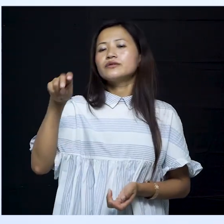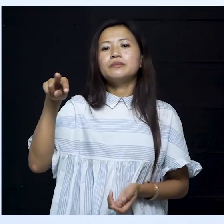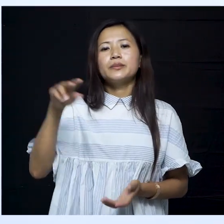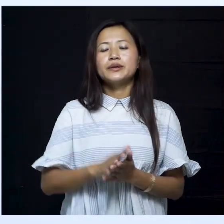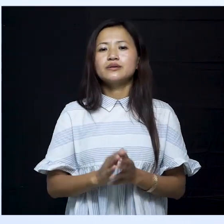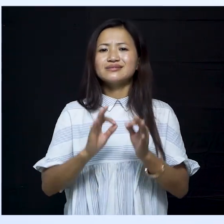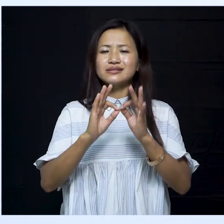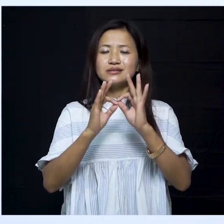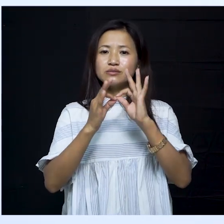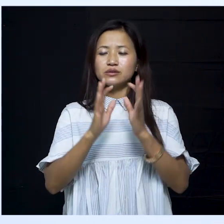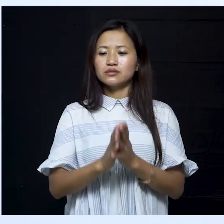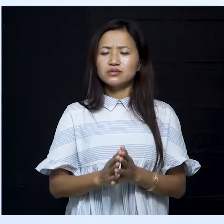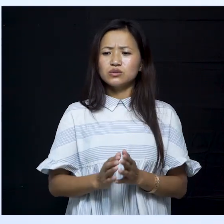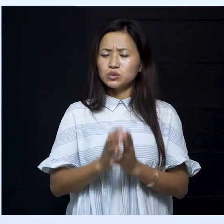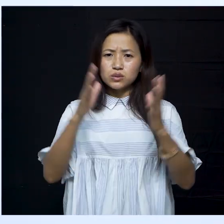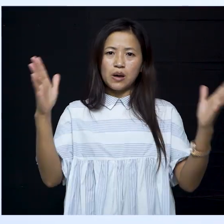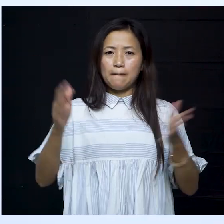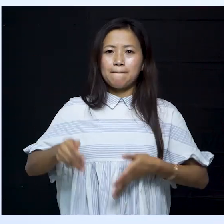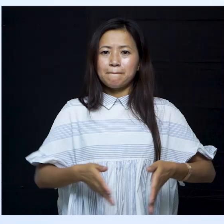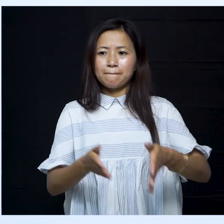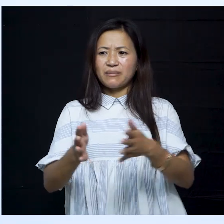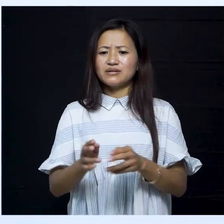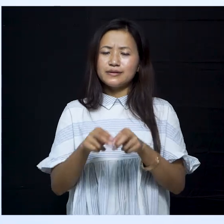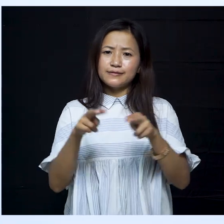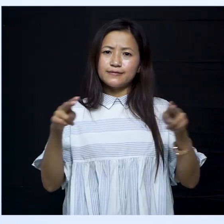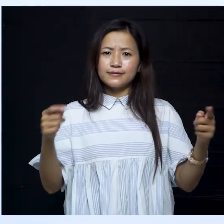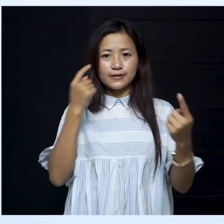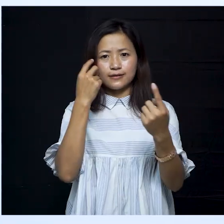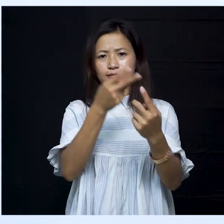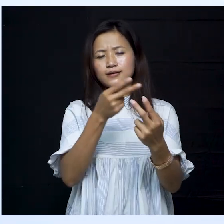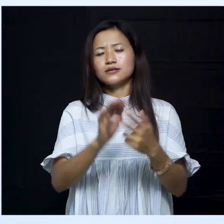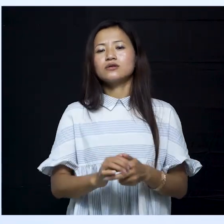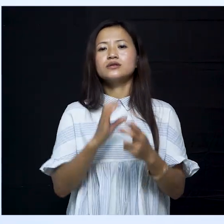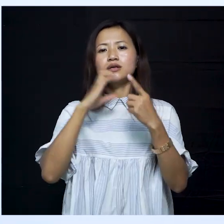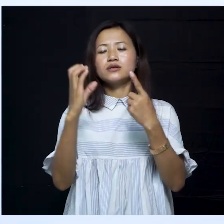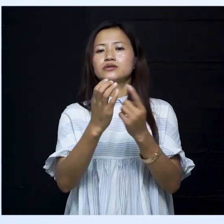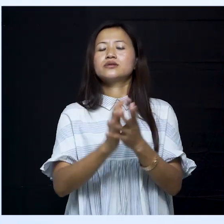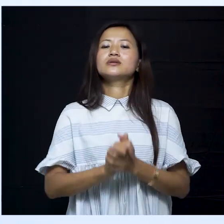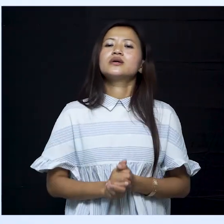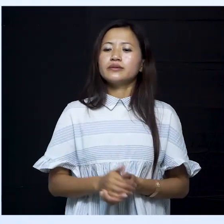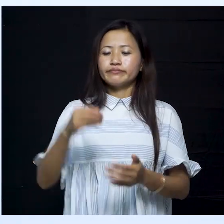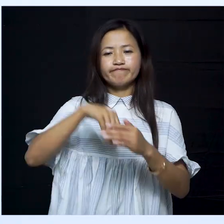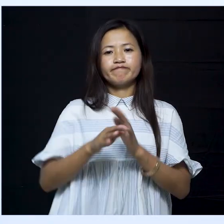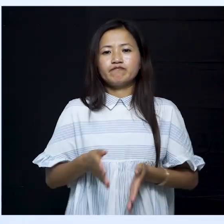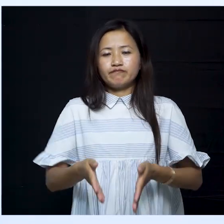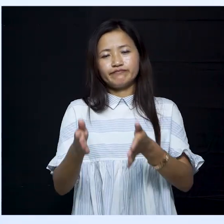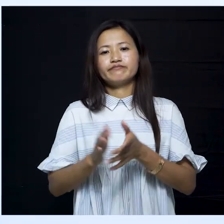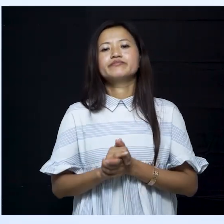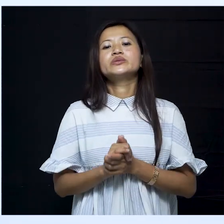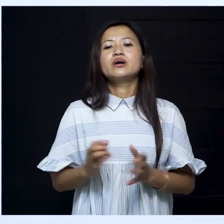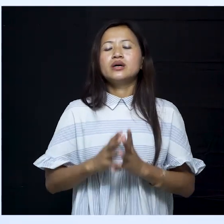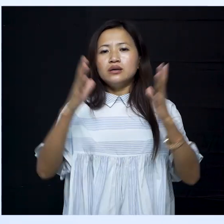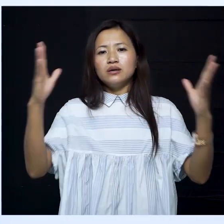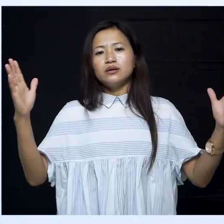interpreted in so many different ways, according to different context or culture, even we can put it culture in that way. So ambiguity, there's